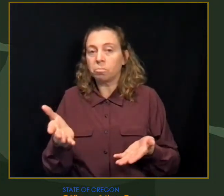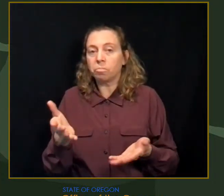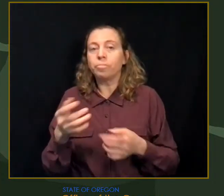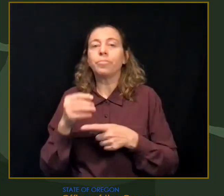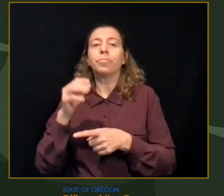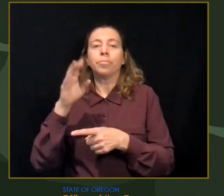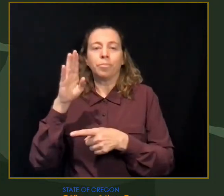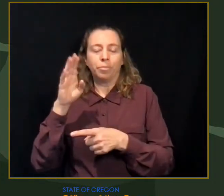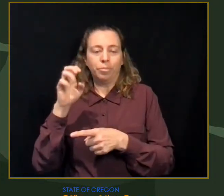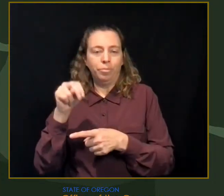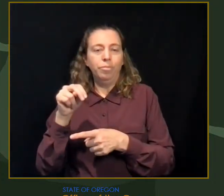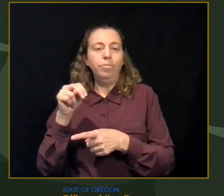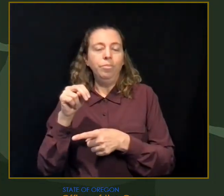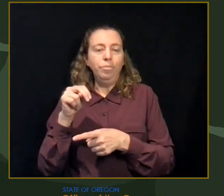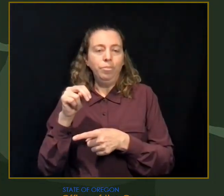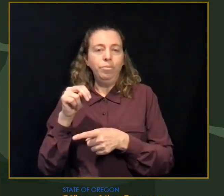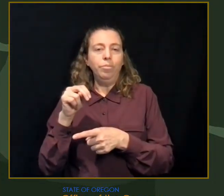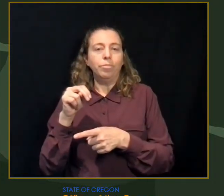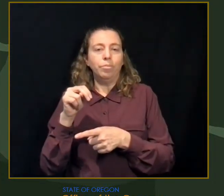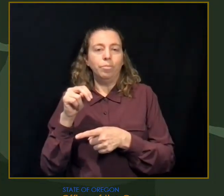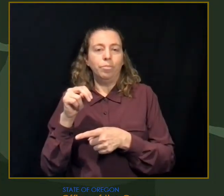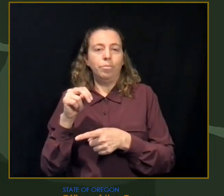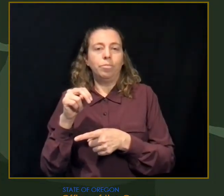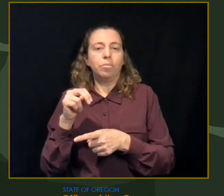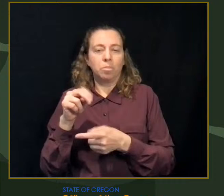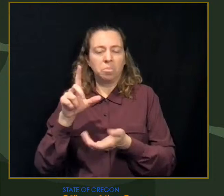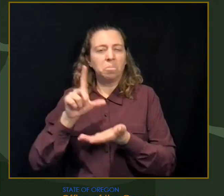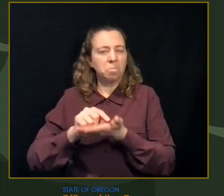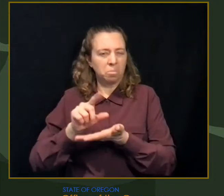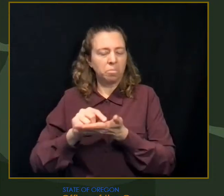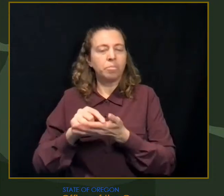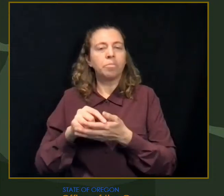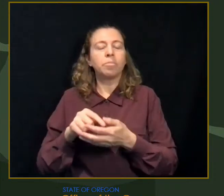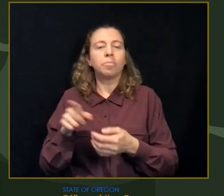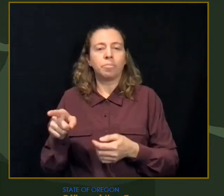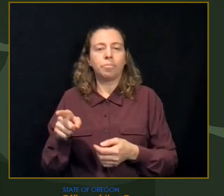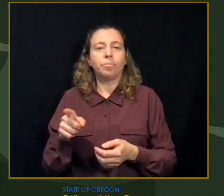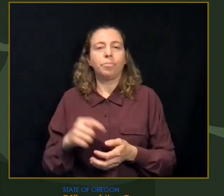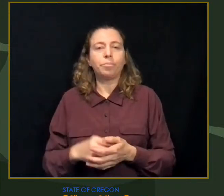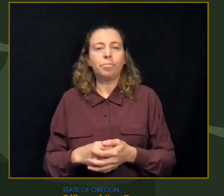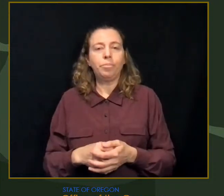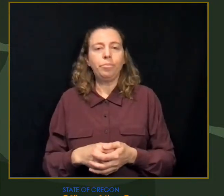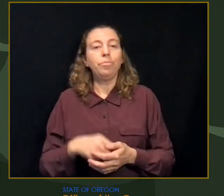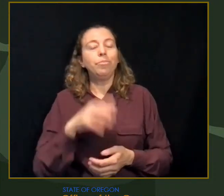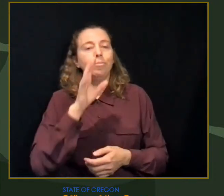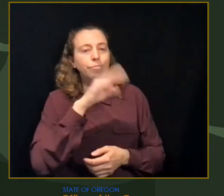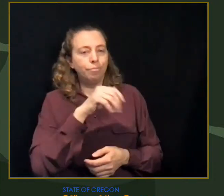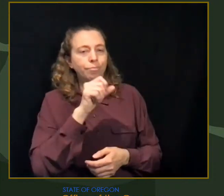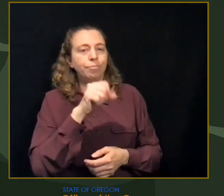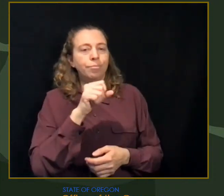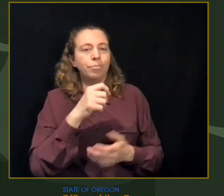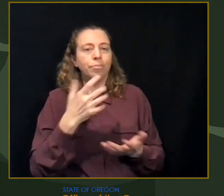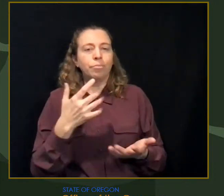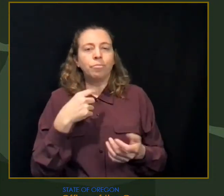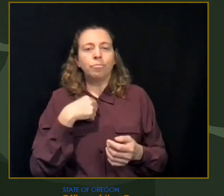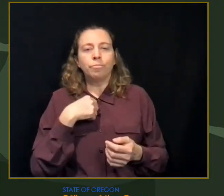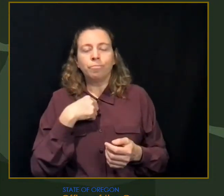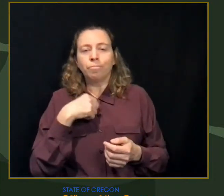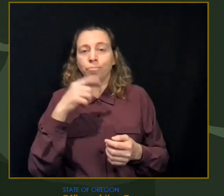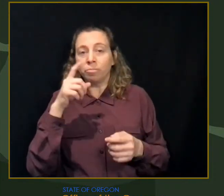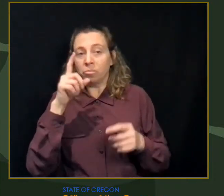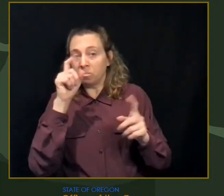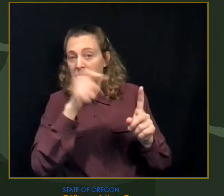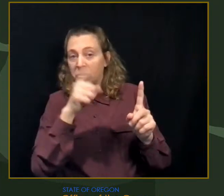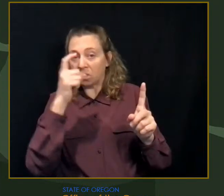ahead, Ben. Yes, I was hoping either Governor Brown or Dr. Seidlinger, if you could explain